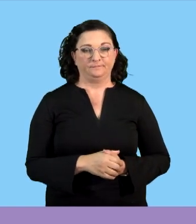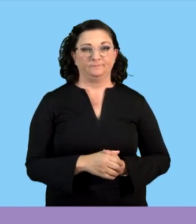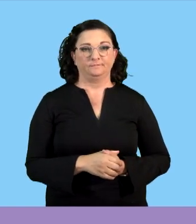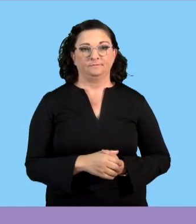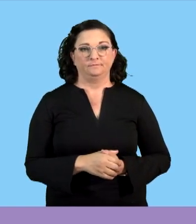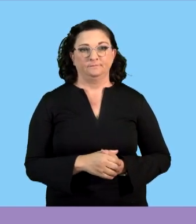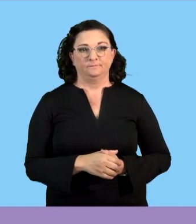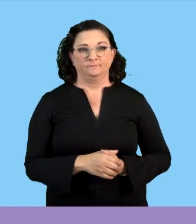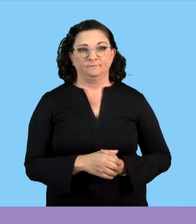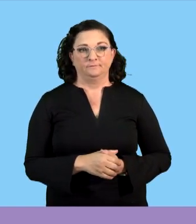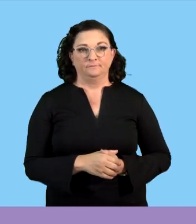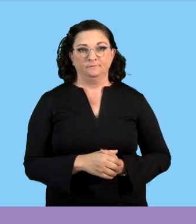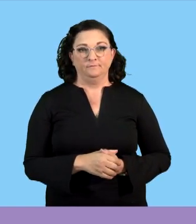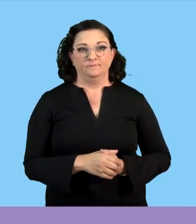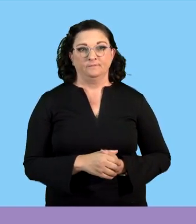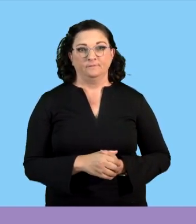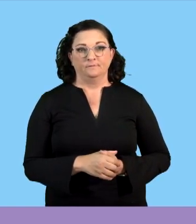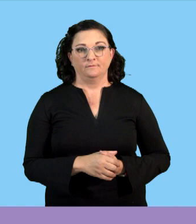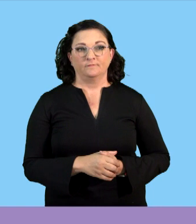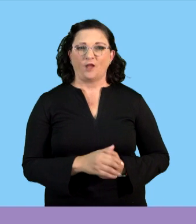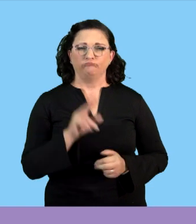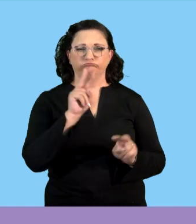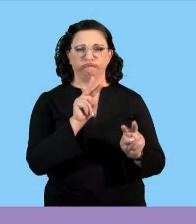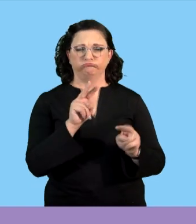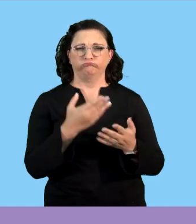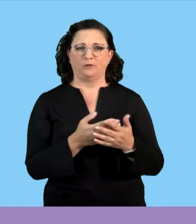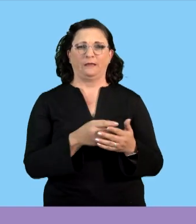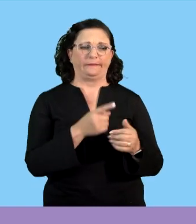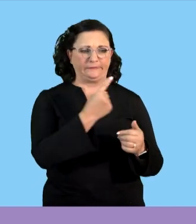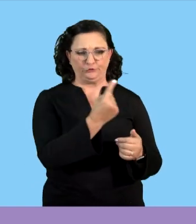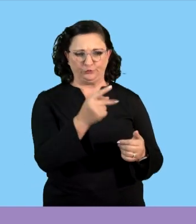athlete has that. I'm not going to go through it. I know it's visible.